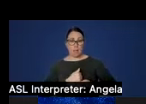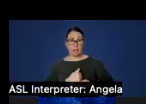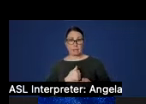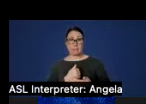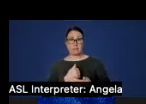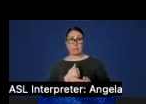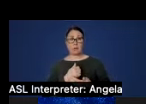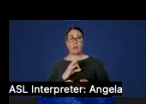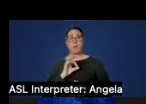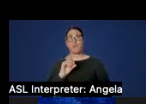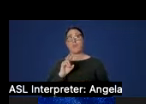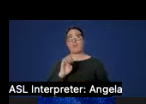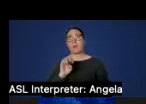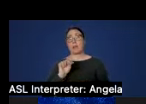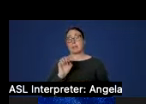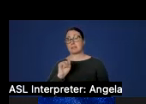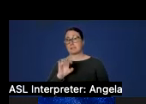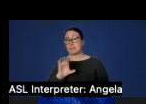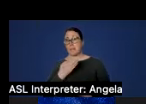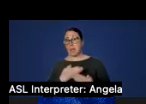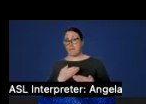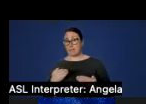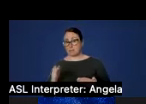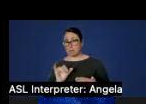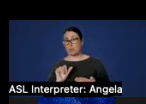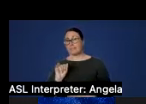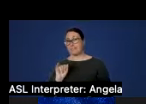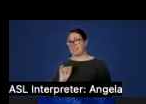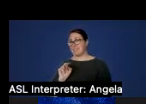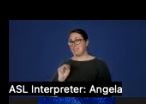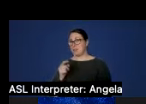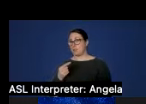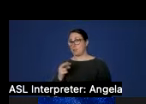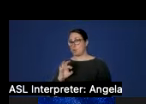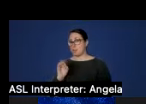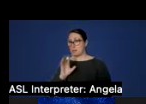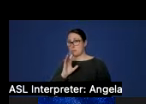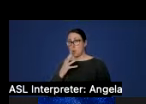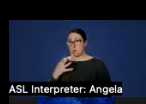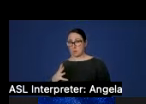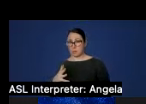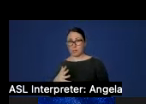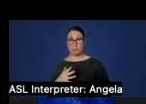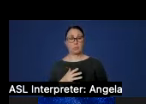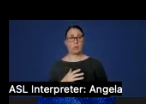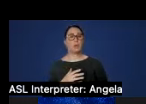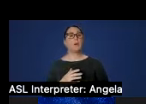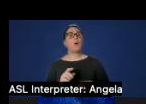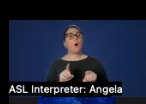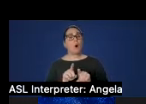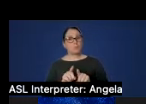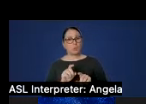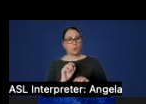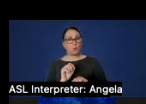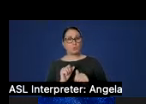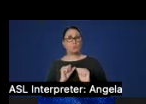evidence. Ingrid talked a little bit about that portion, and then also to maintain